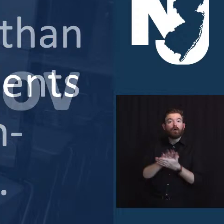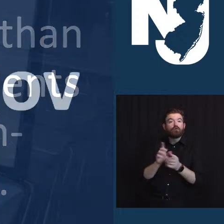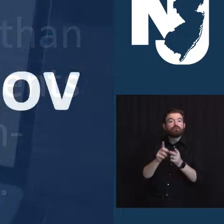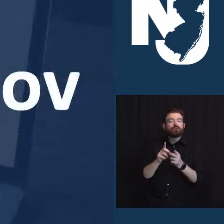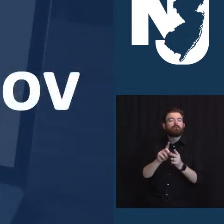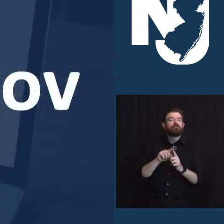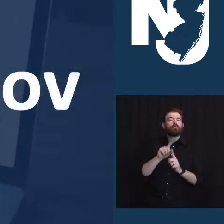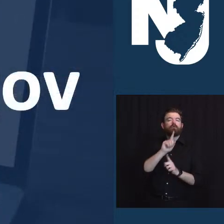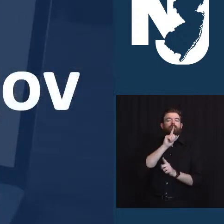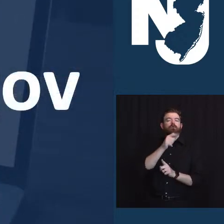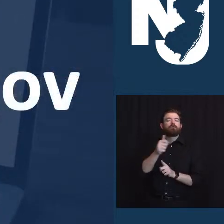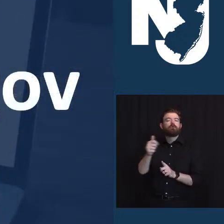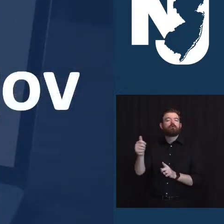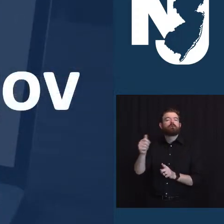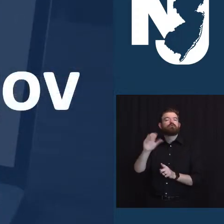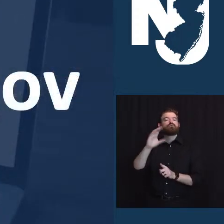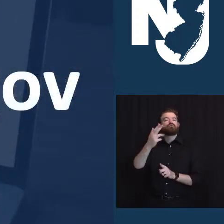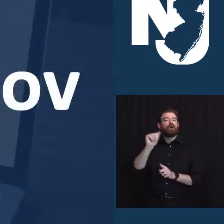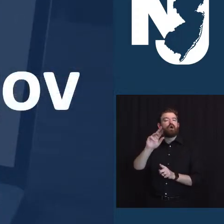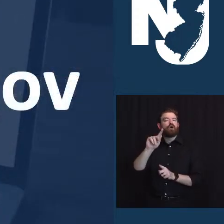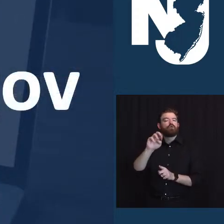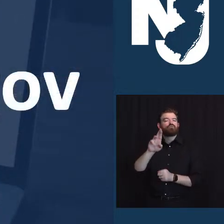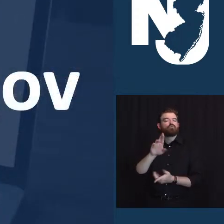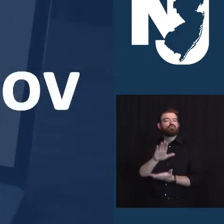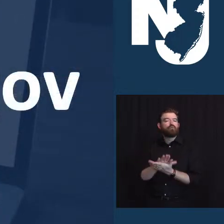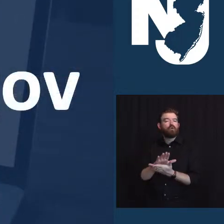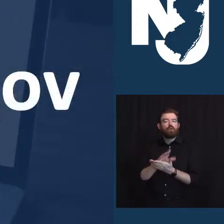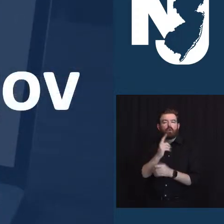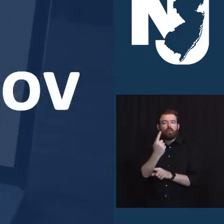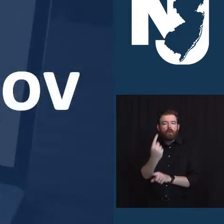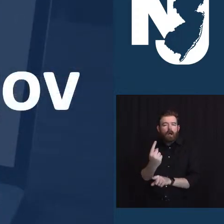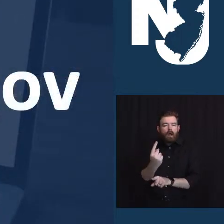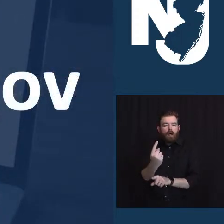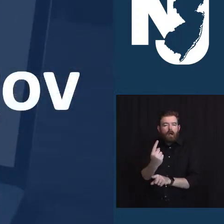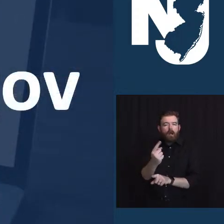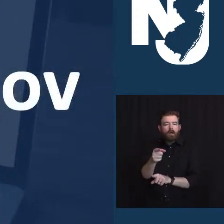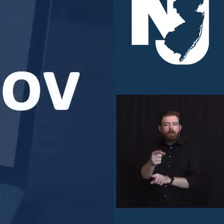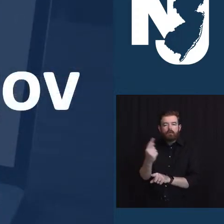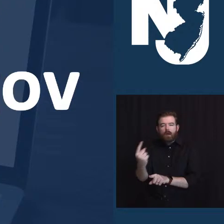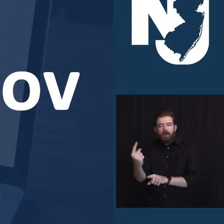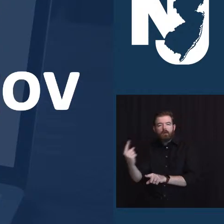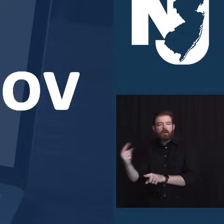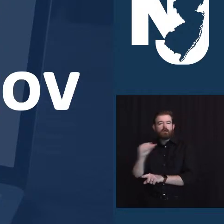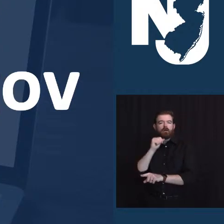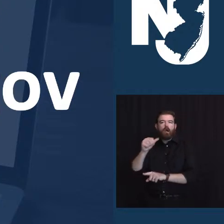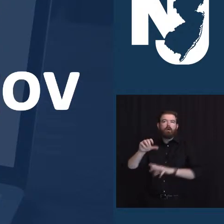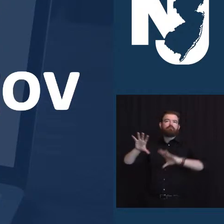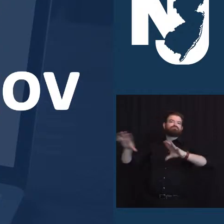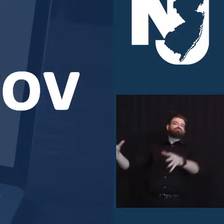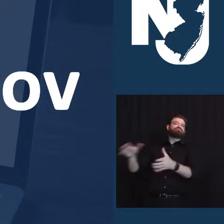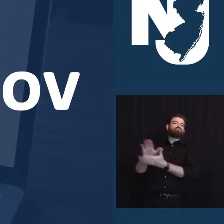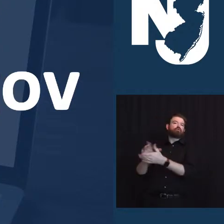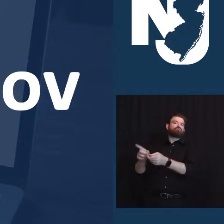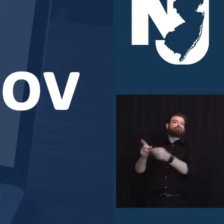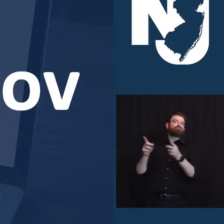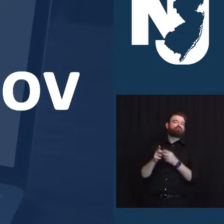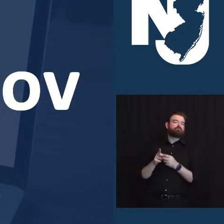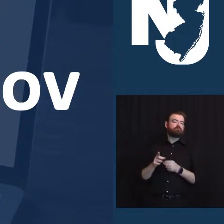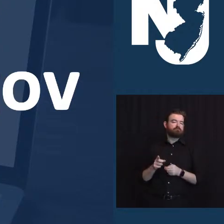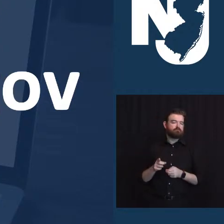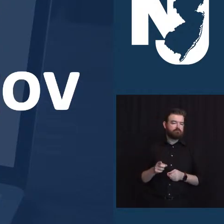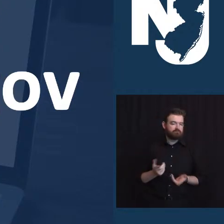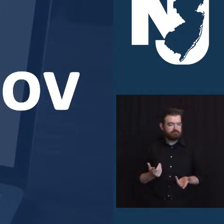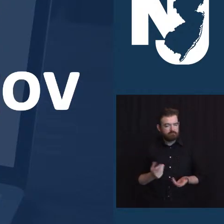to build upon this momentum to ensure that the 2021-22 school year sees all of our